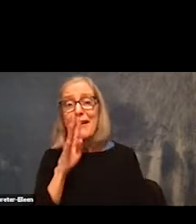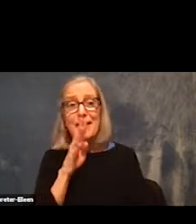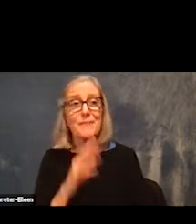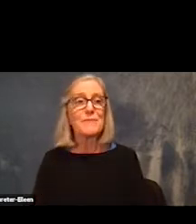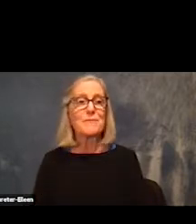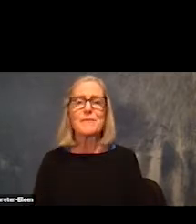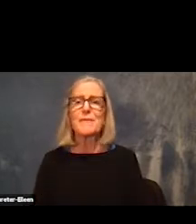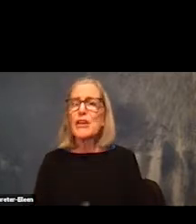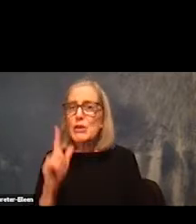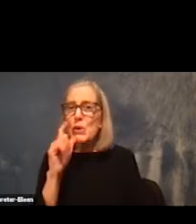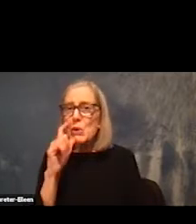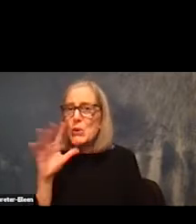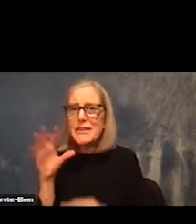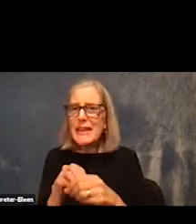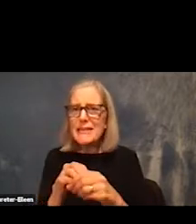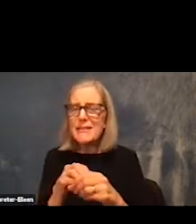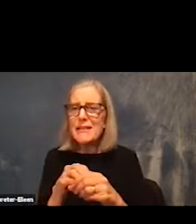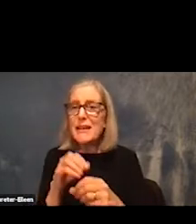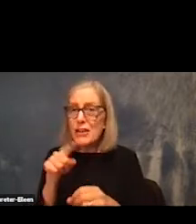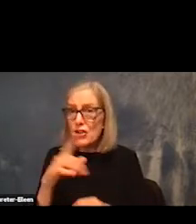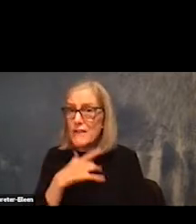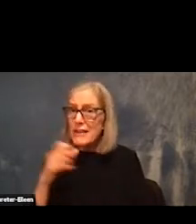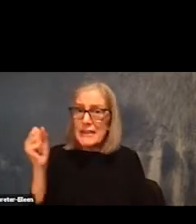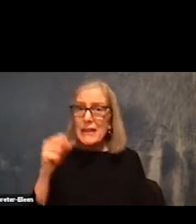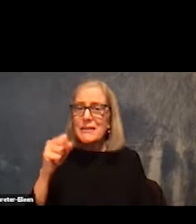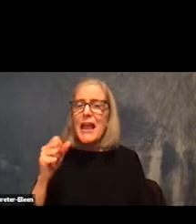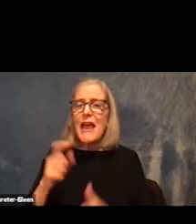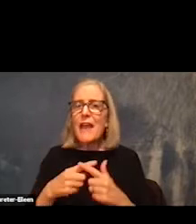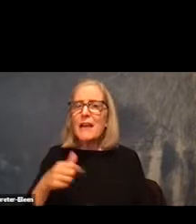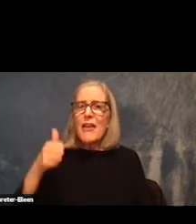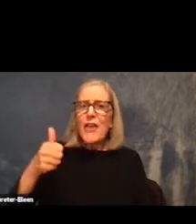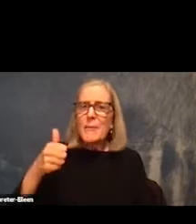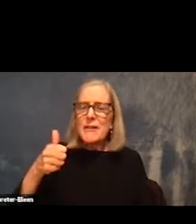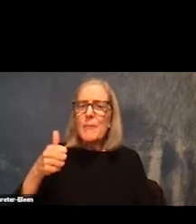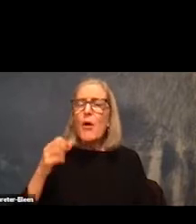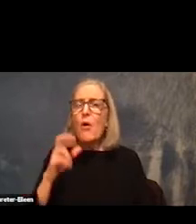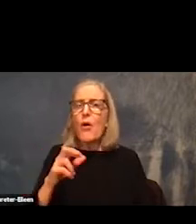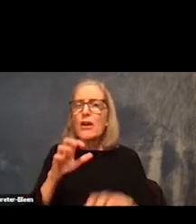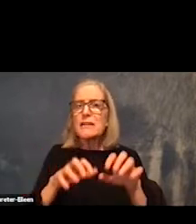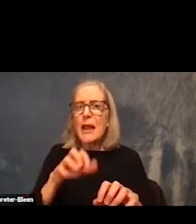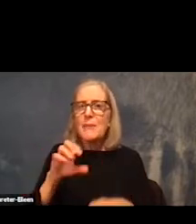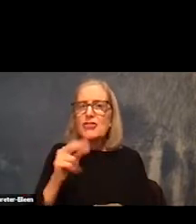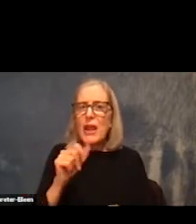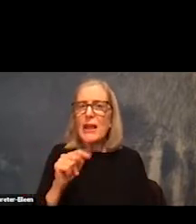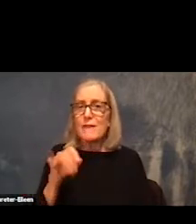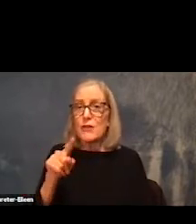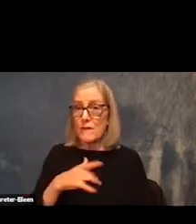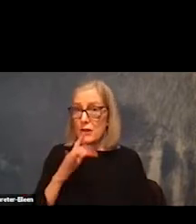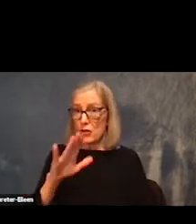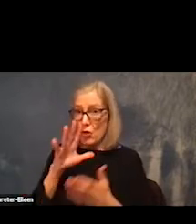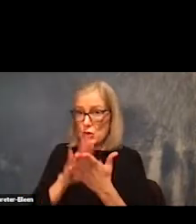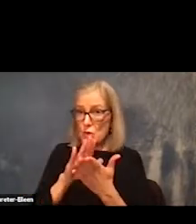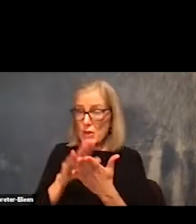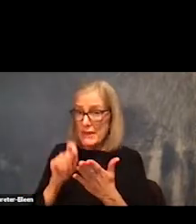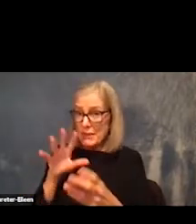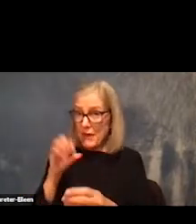in? Write yes in the chat. Give me a thumbs up if you think your school needs to dig into this. Do we